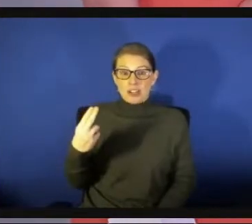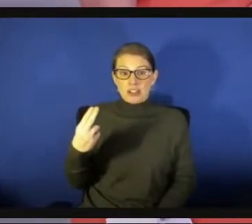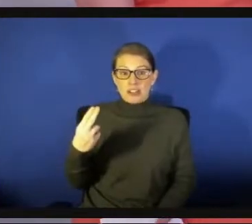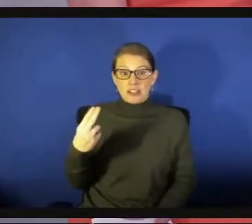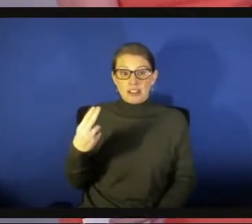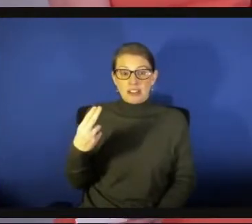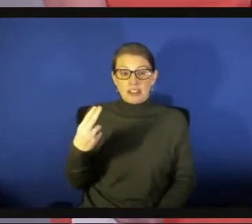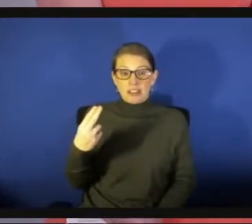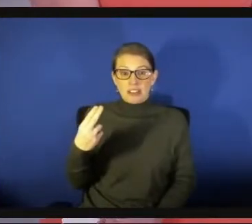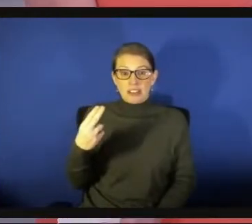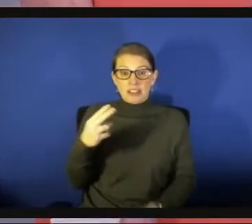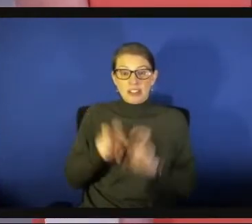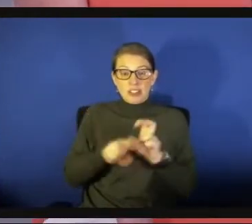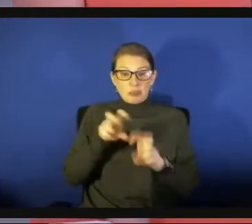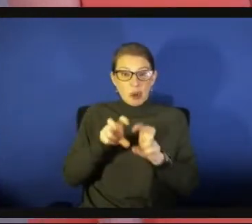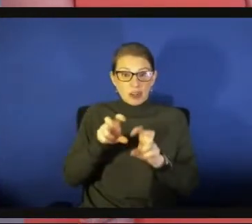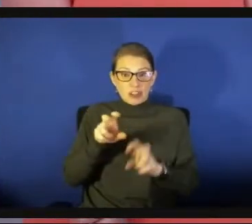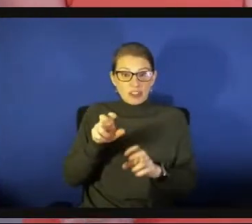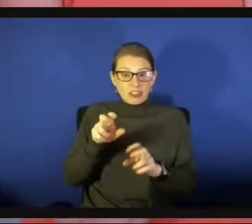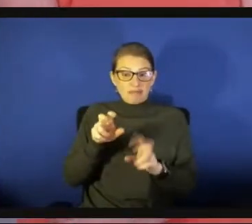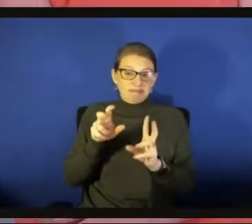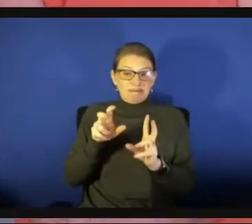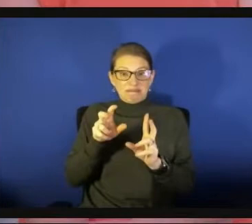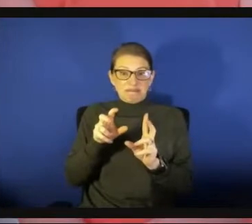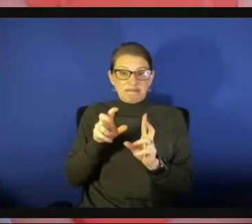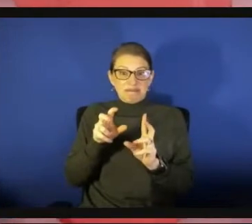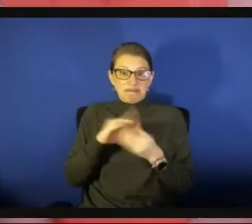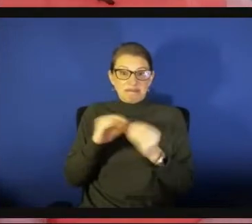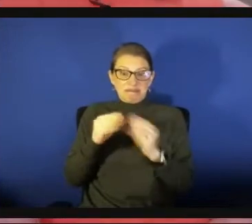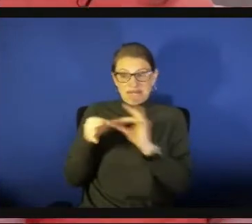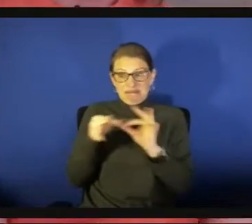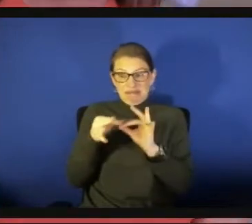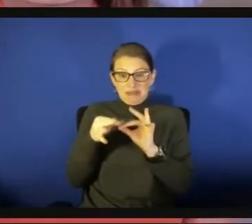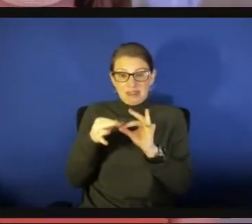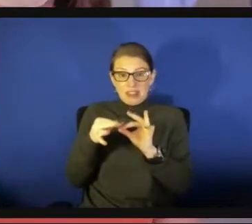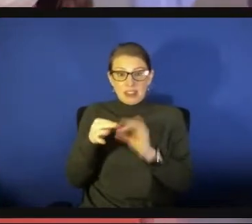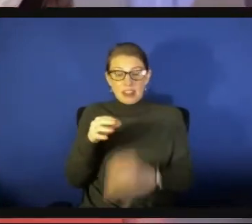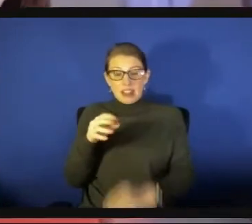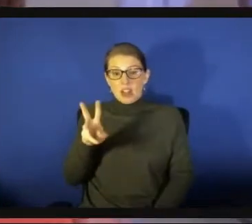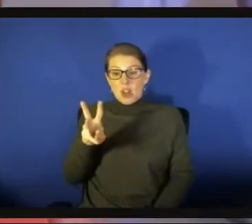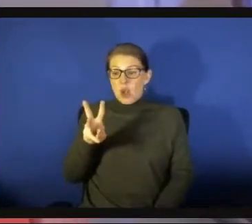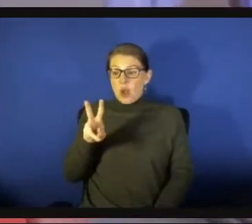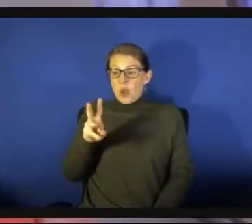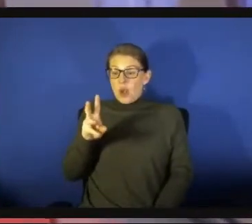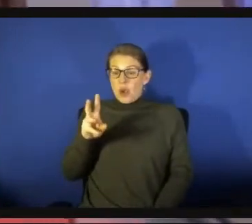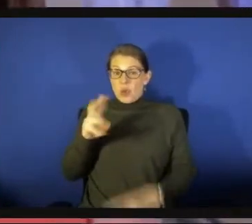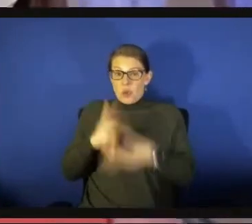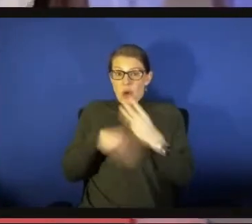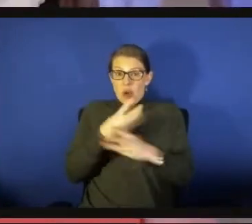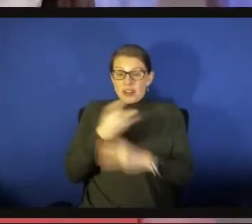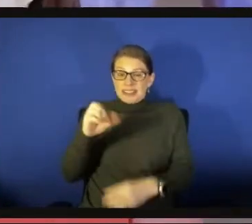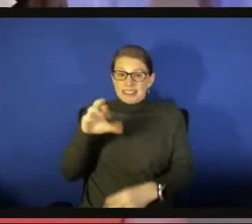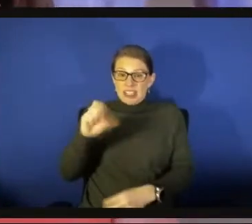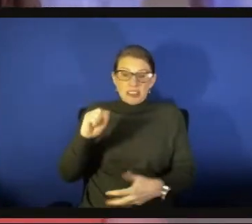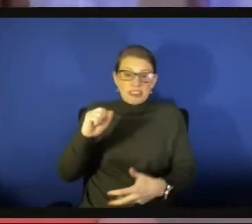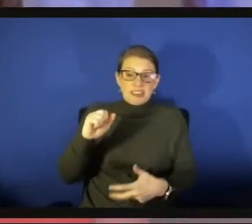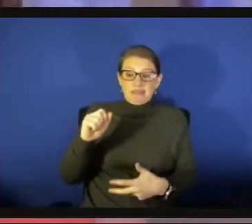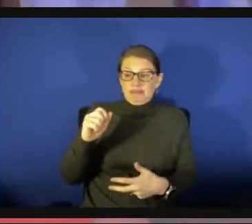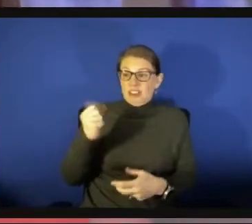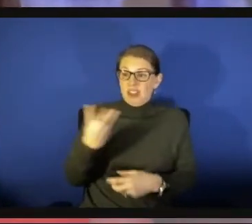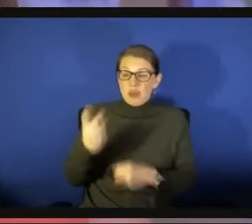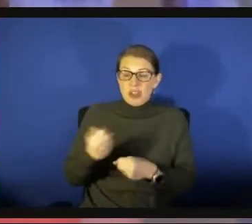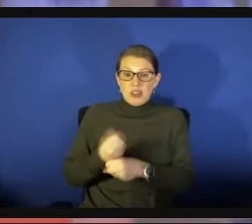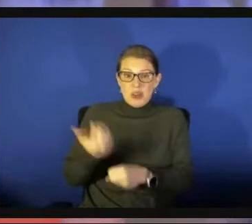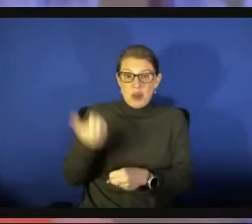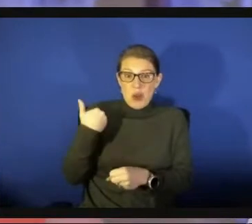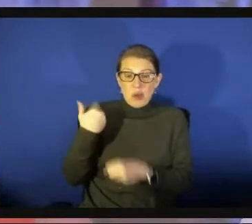analogy. So, we have a great baseball team that won the World Series a few years ago. We have a championship football team. We have a